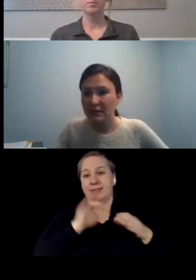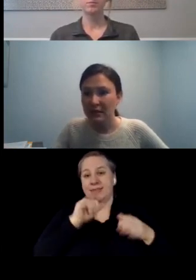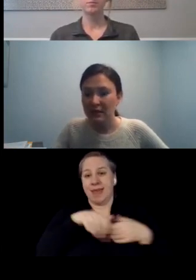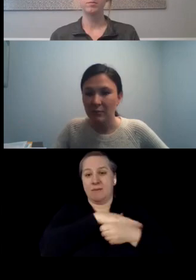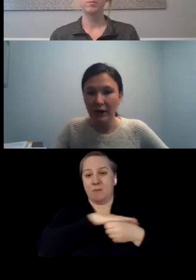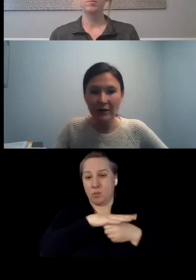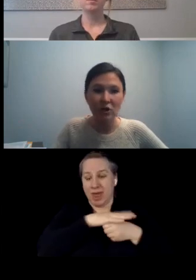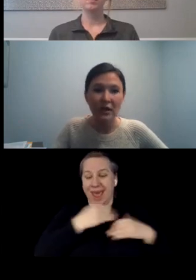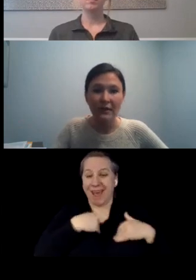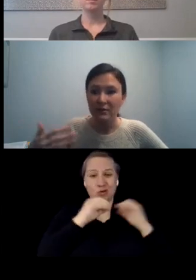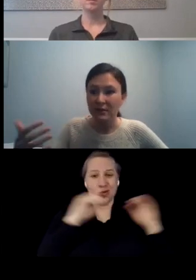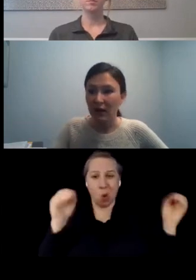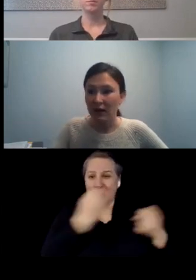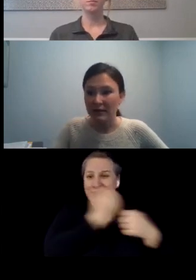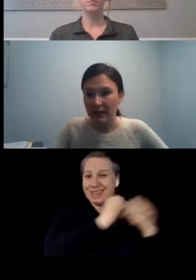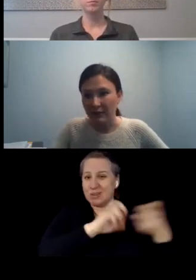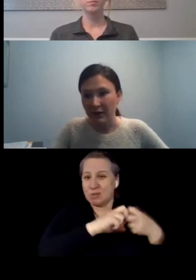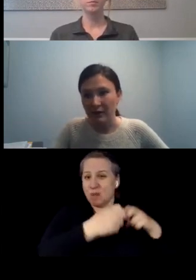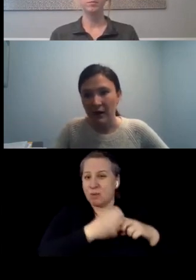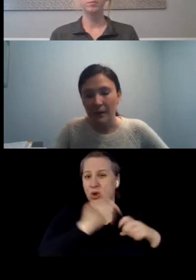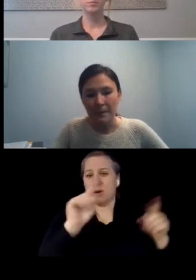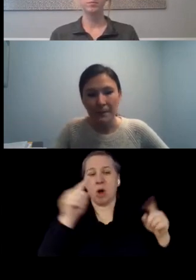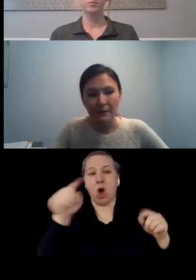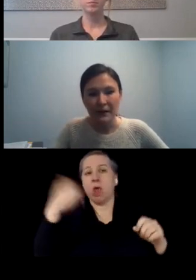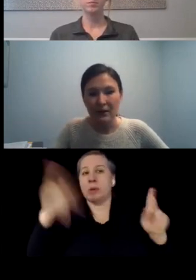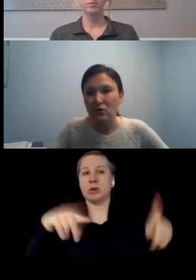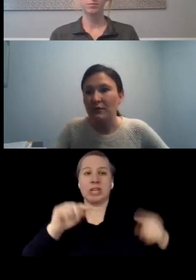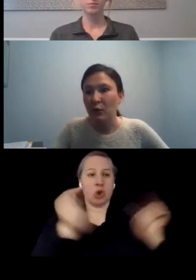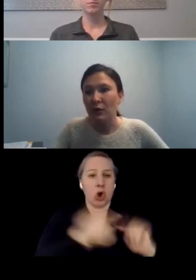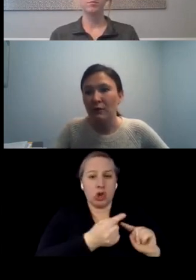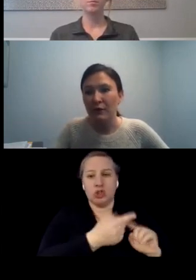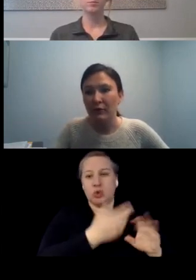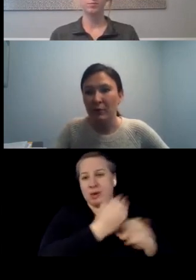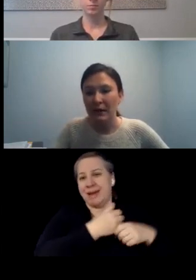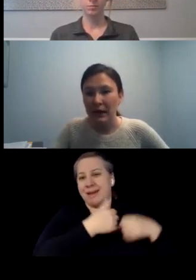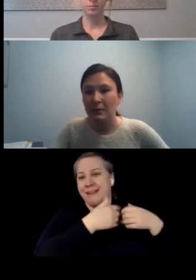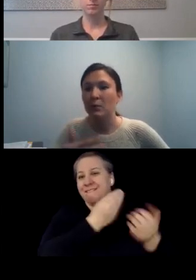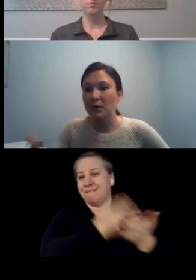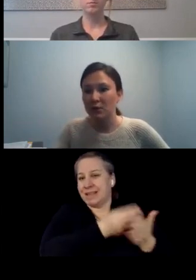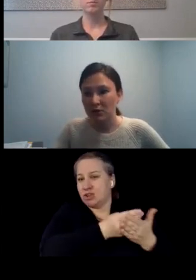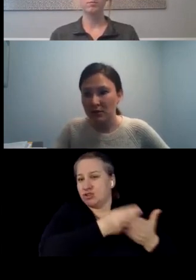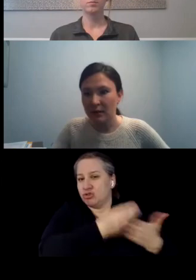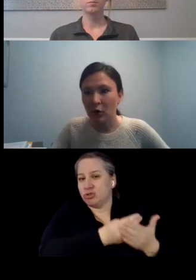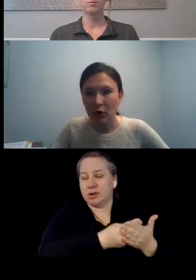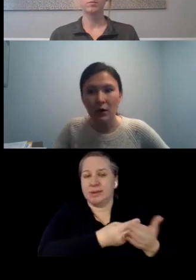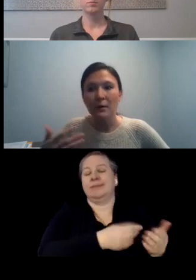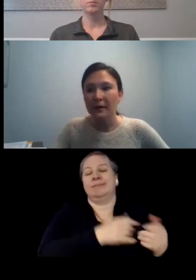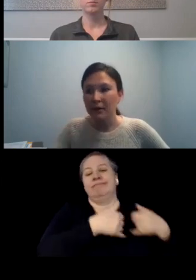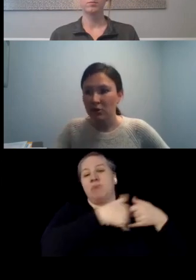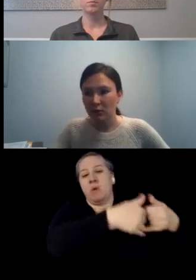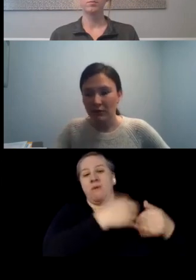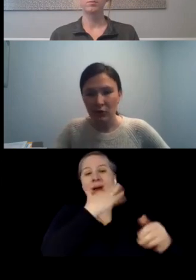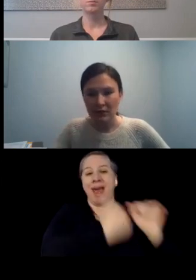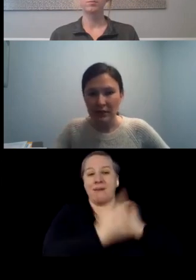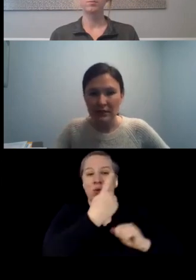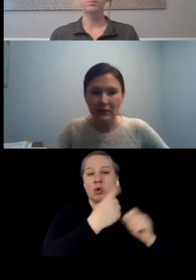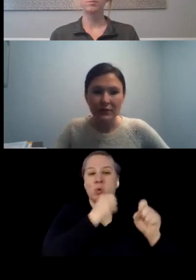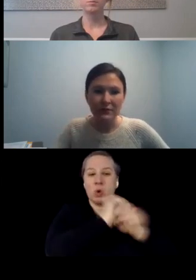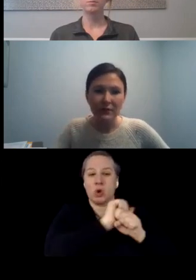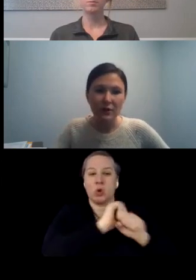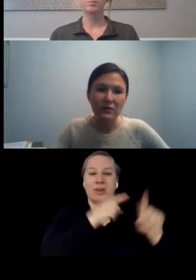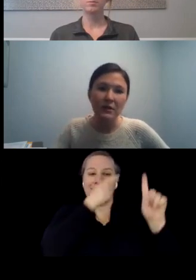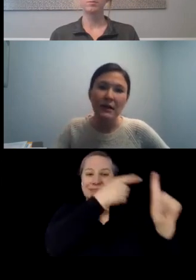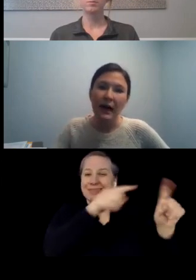of safety incidents at the branch, there's an incentive there financially for everybody to kind of be working towards the same goal, making sure that we're focusing